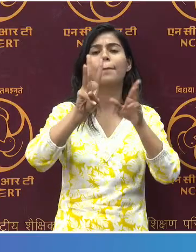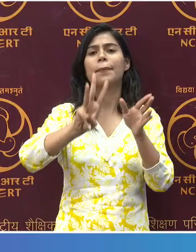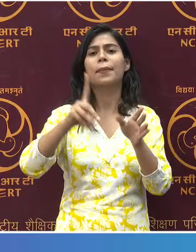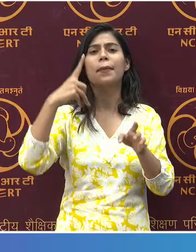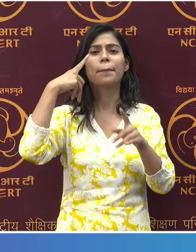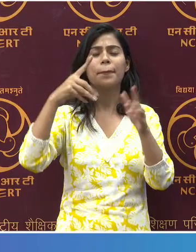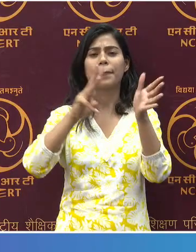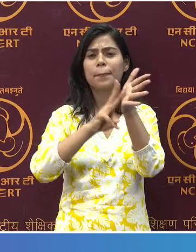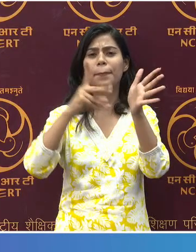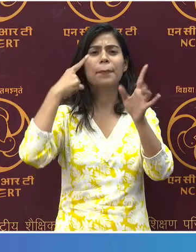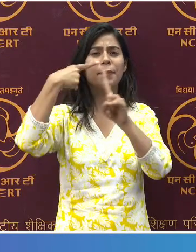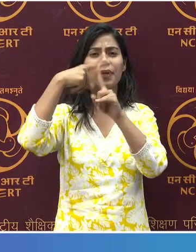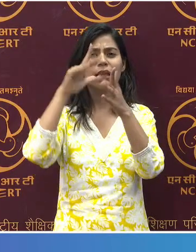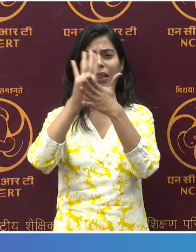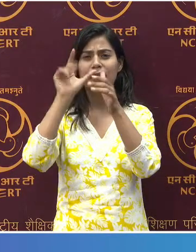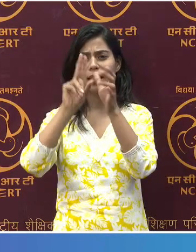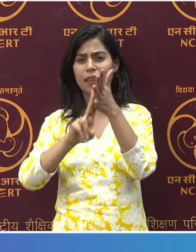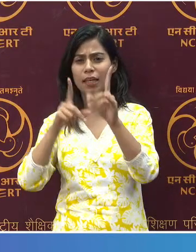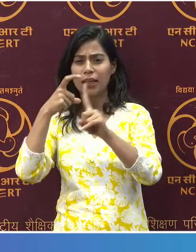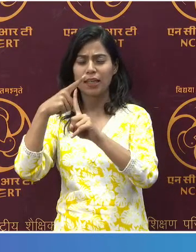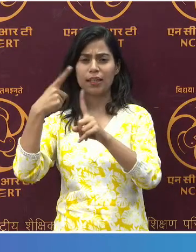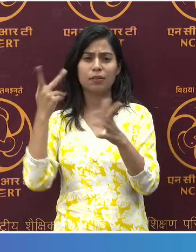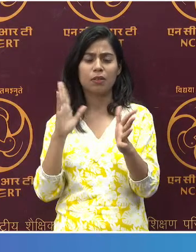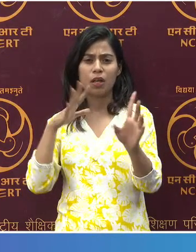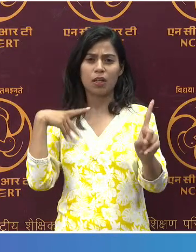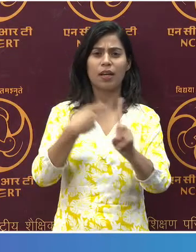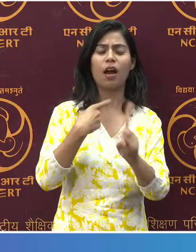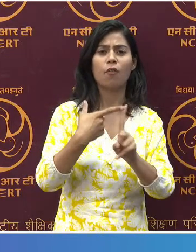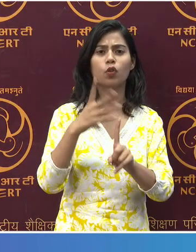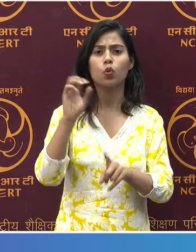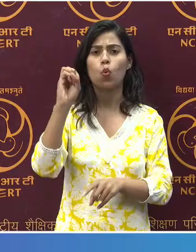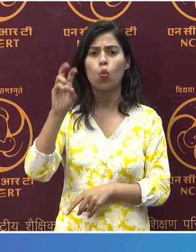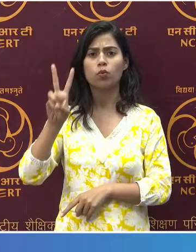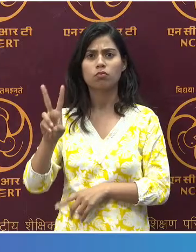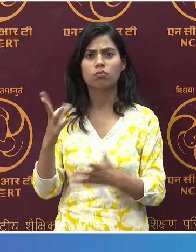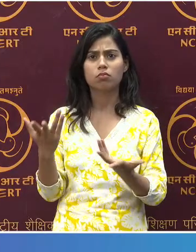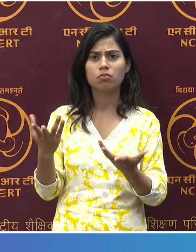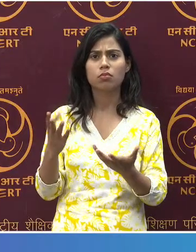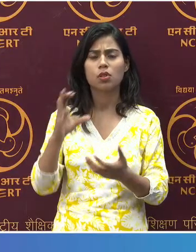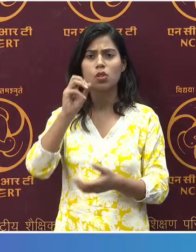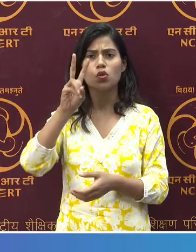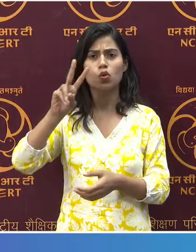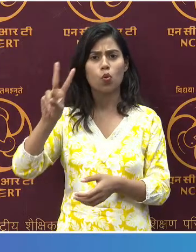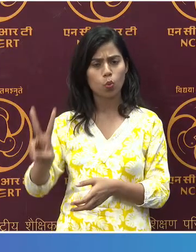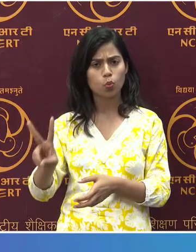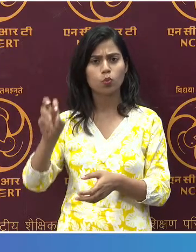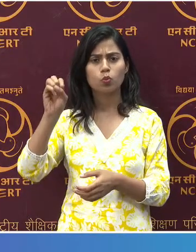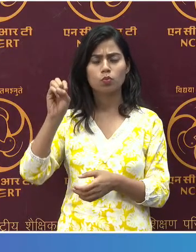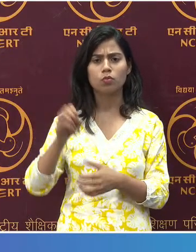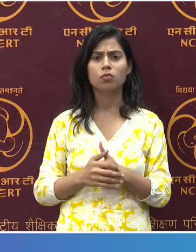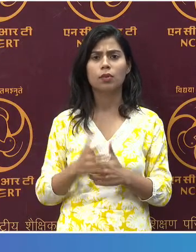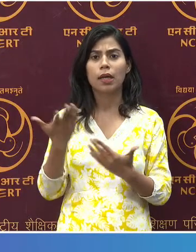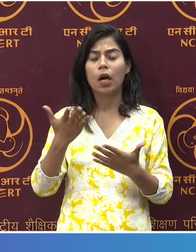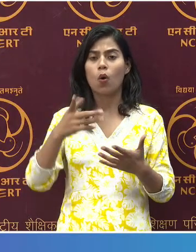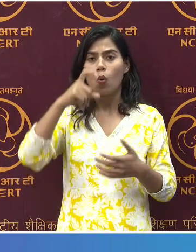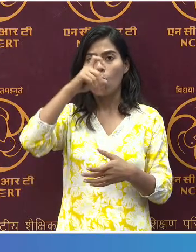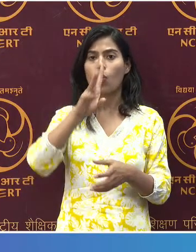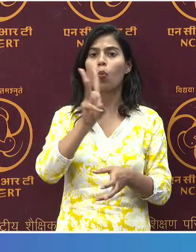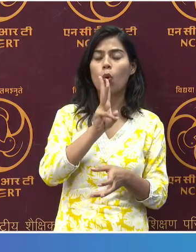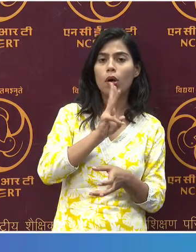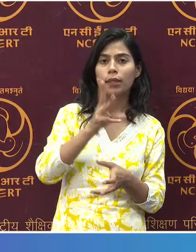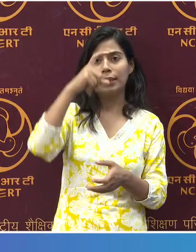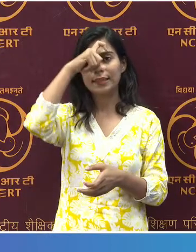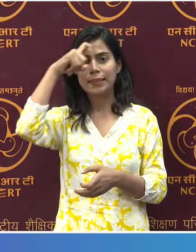of methane, whenever methane react with oxygen, that gives carbon dioxide, water, heat and